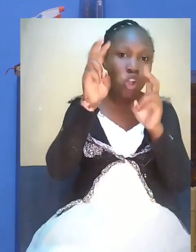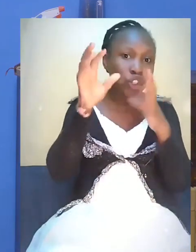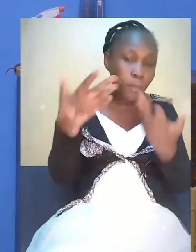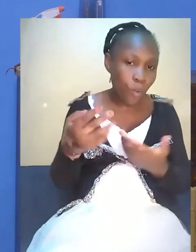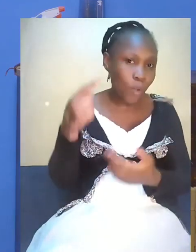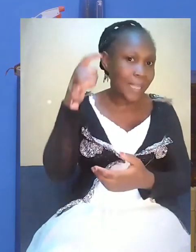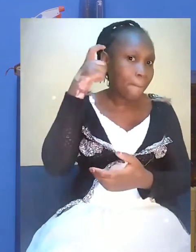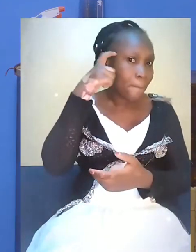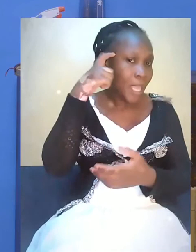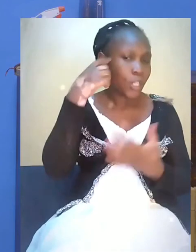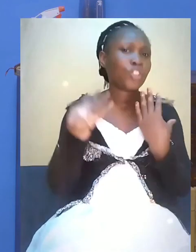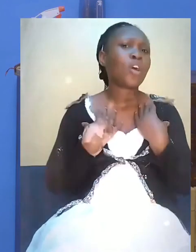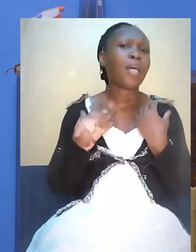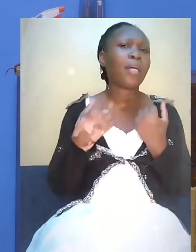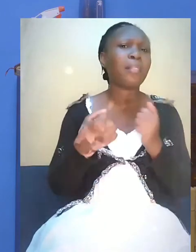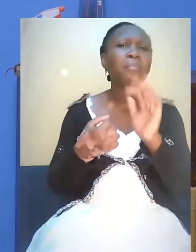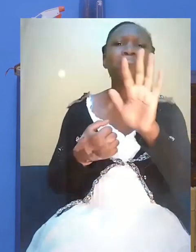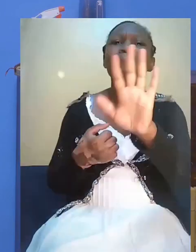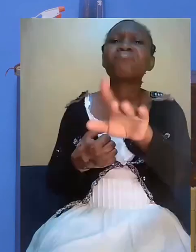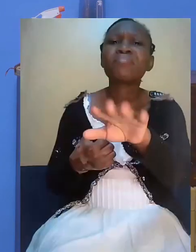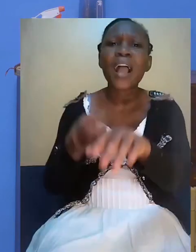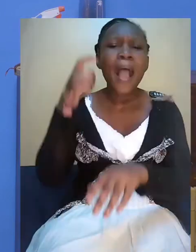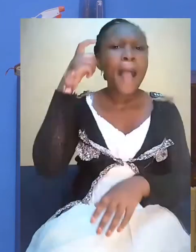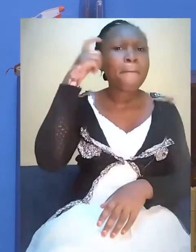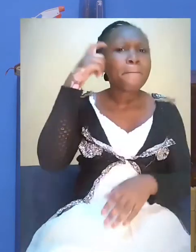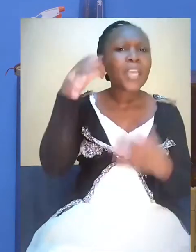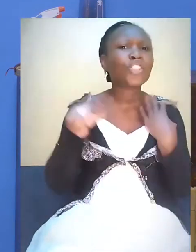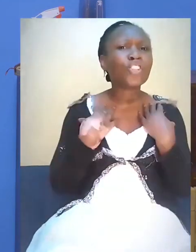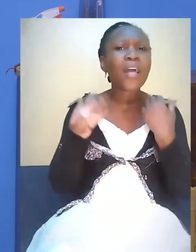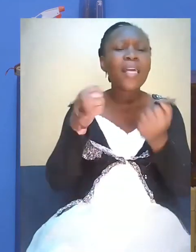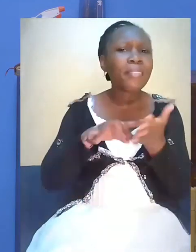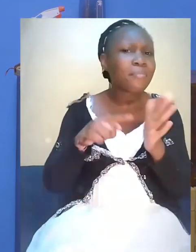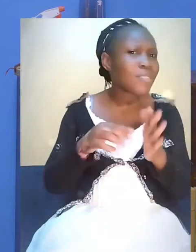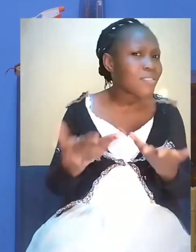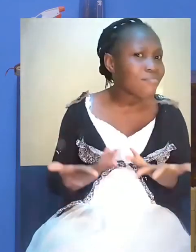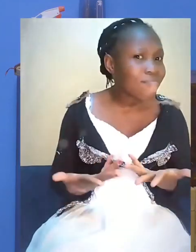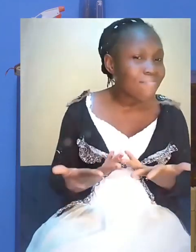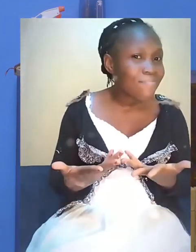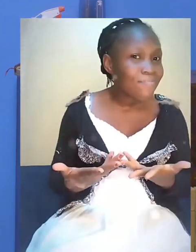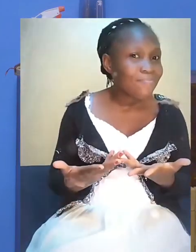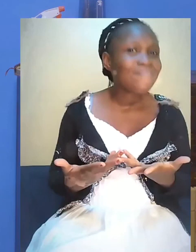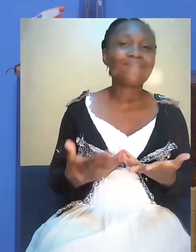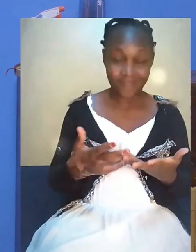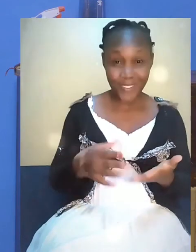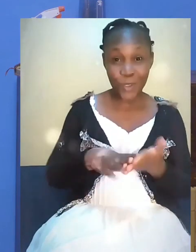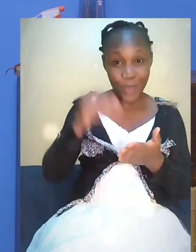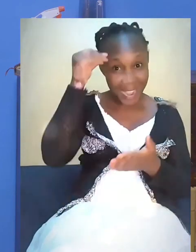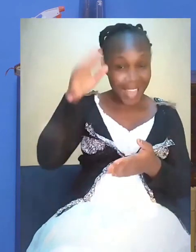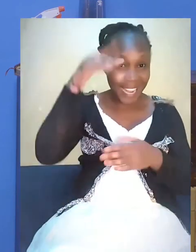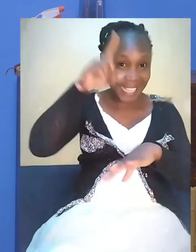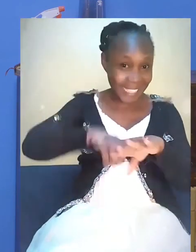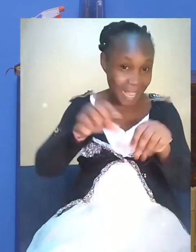health? We've been hearing this word thrown left, right, and center. What is mental health? Learn with us, all right? Let's meet next